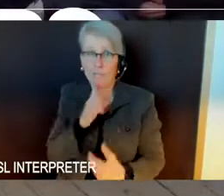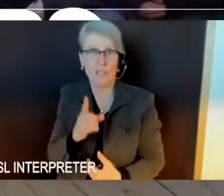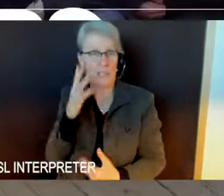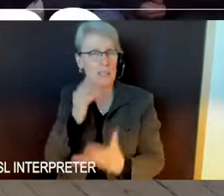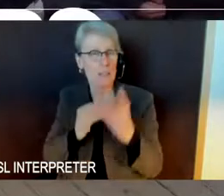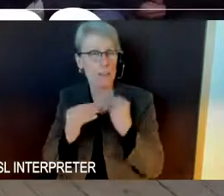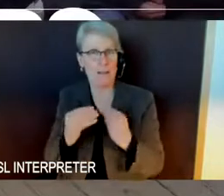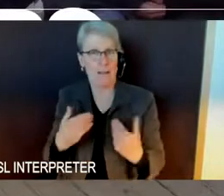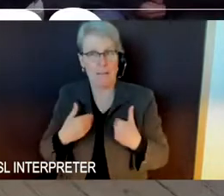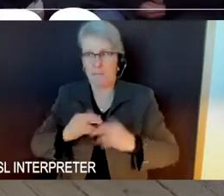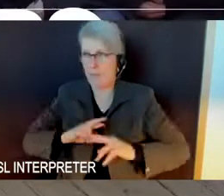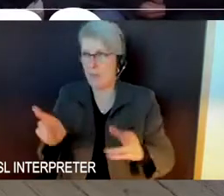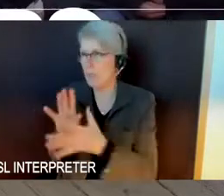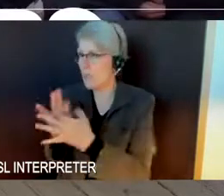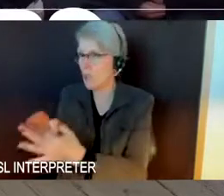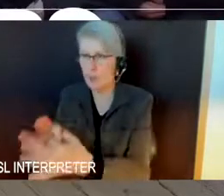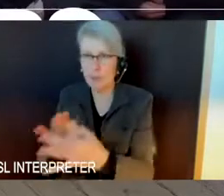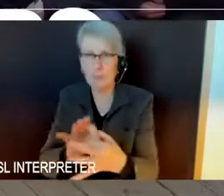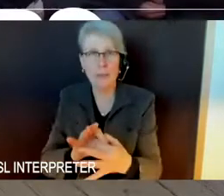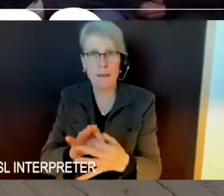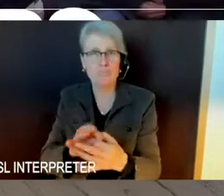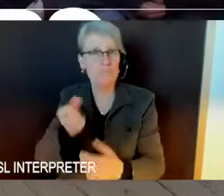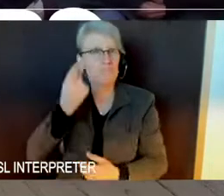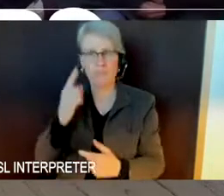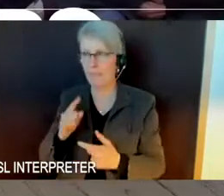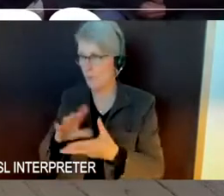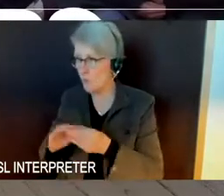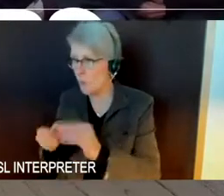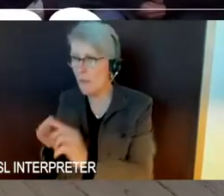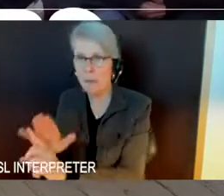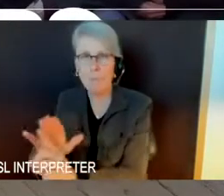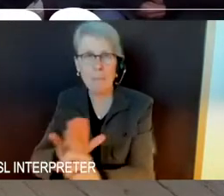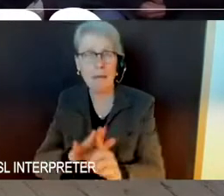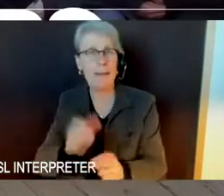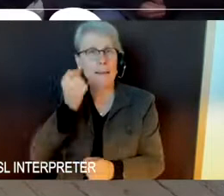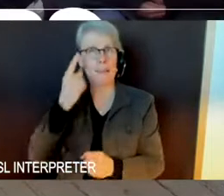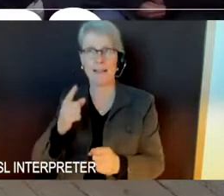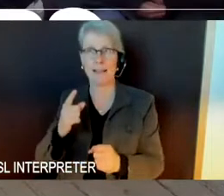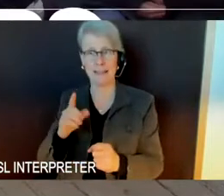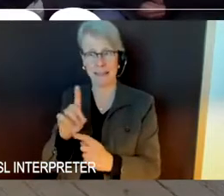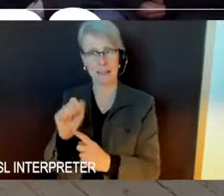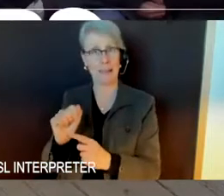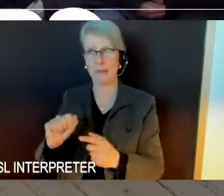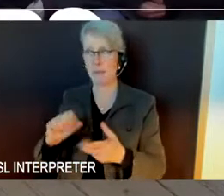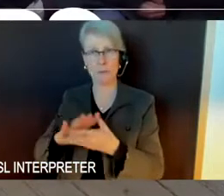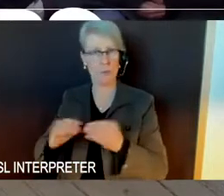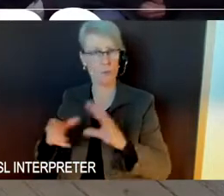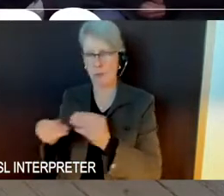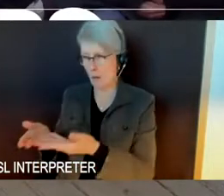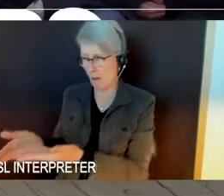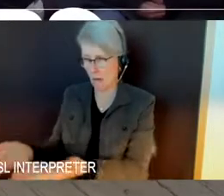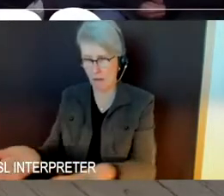with the lived experience, with the relationships, who understand the stories and understand the collective narrative of